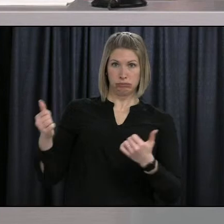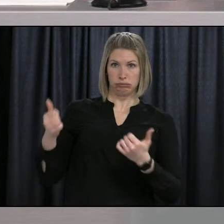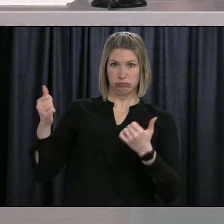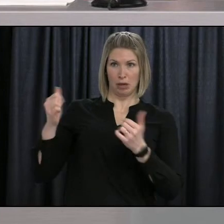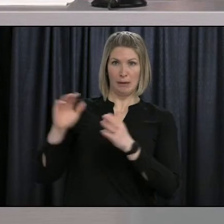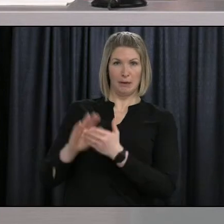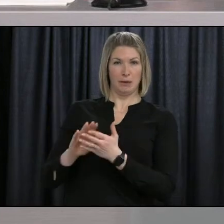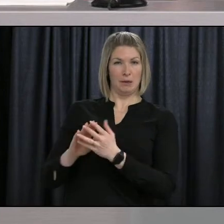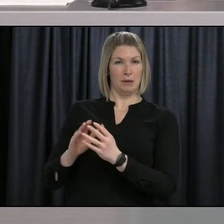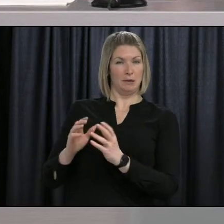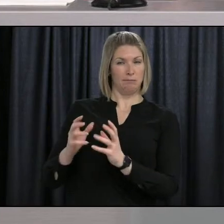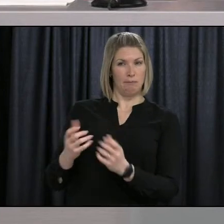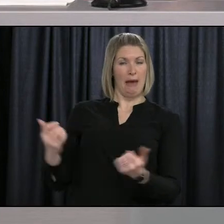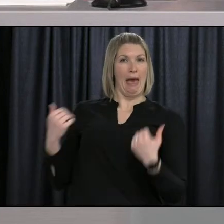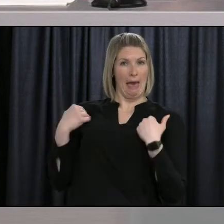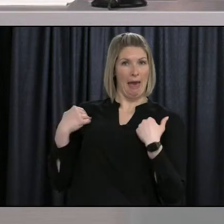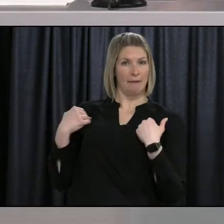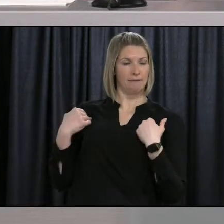locally sourced?